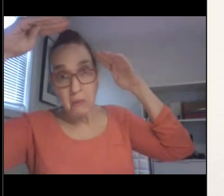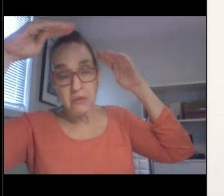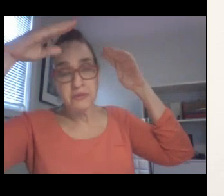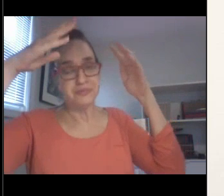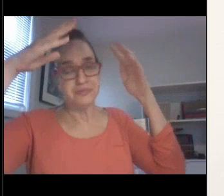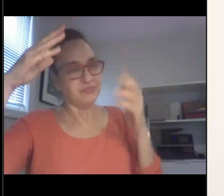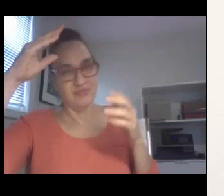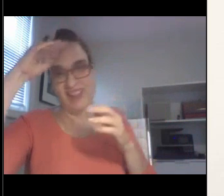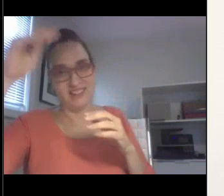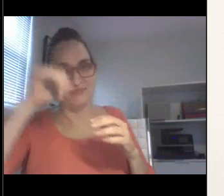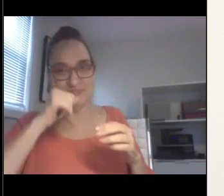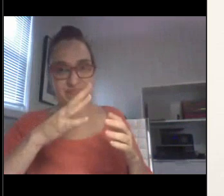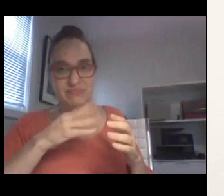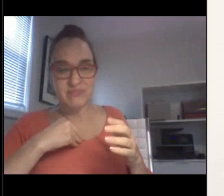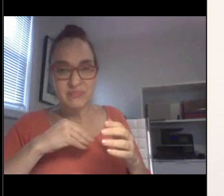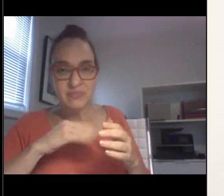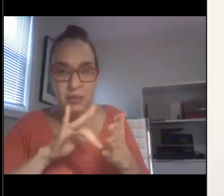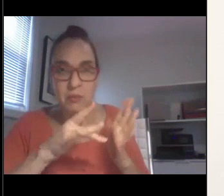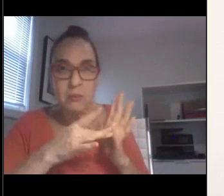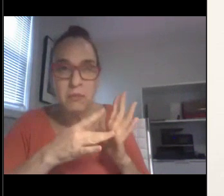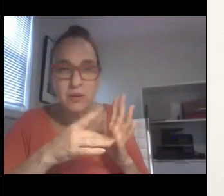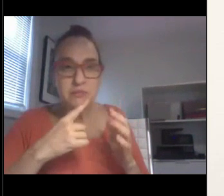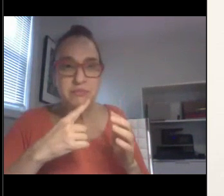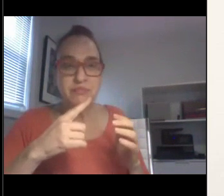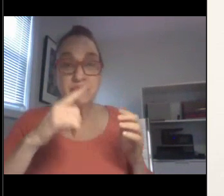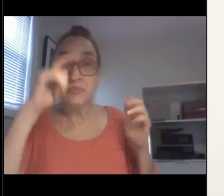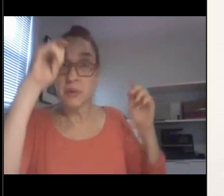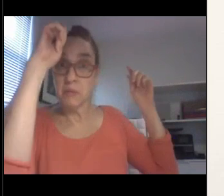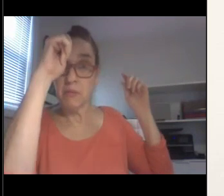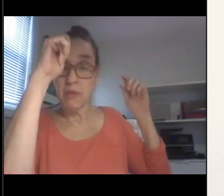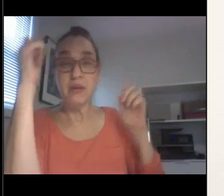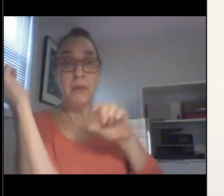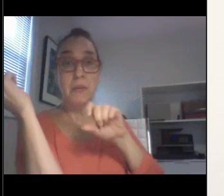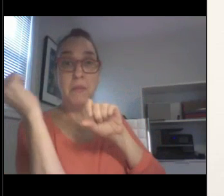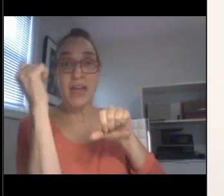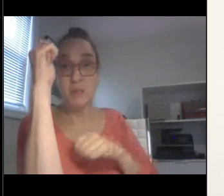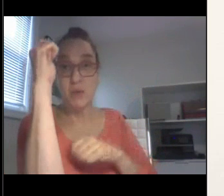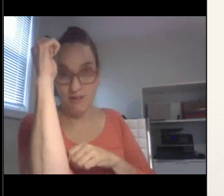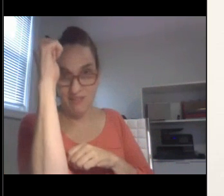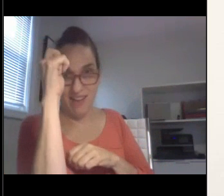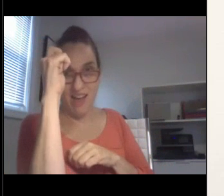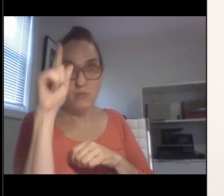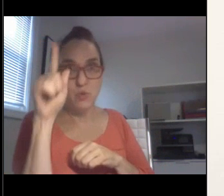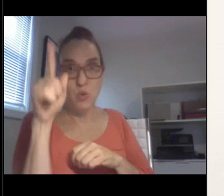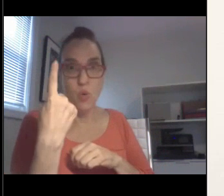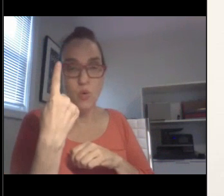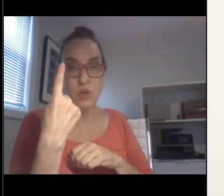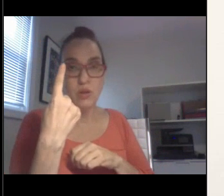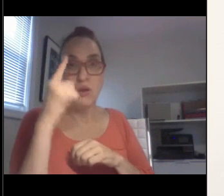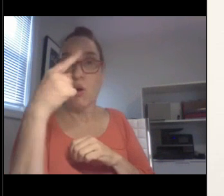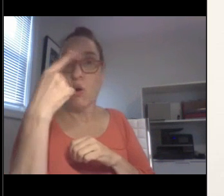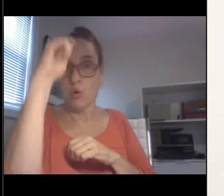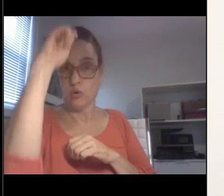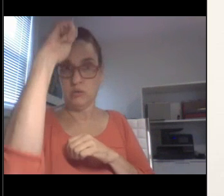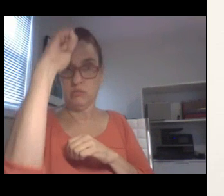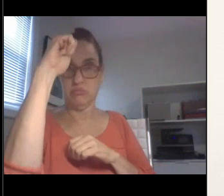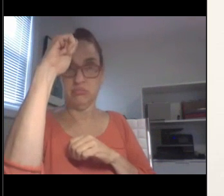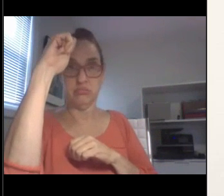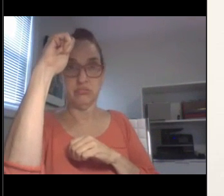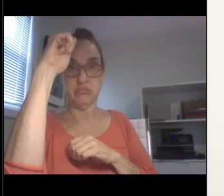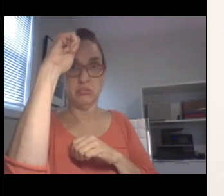Deck says that hats, baseball caps only, and such that baseball caps, they can only be worn straight forward or